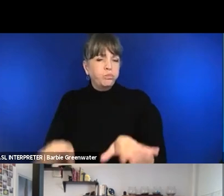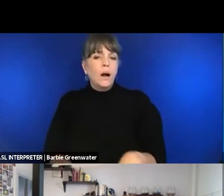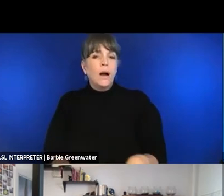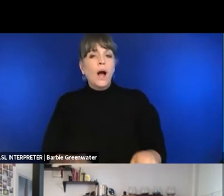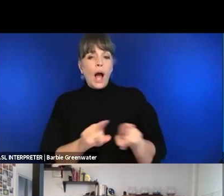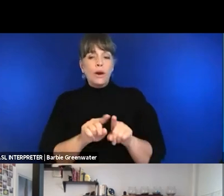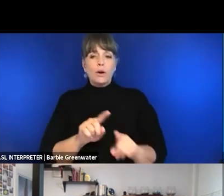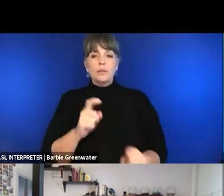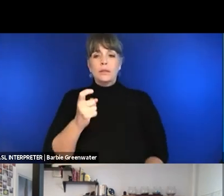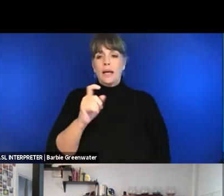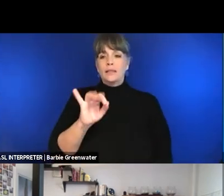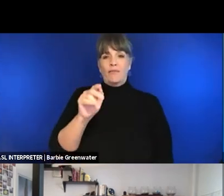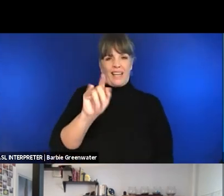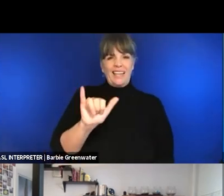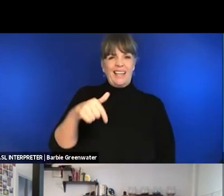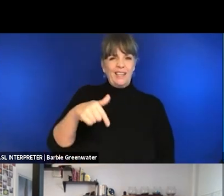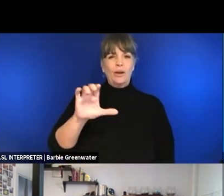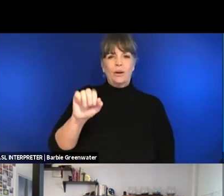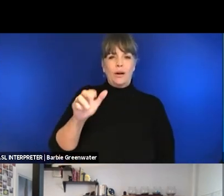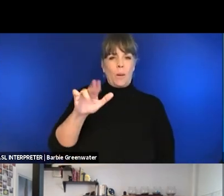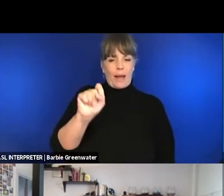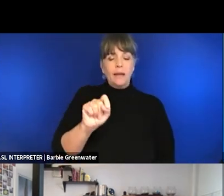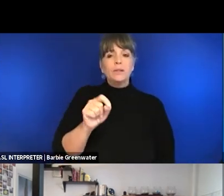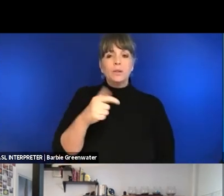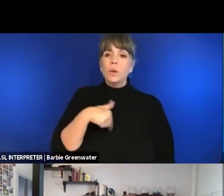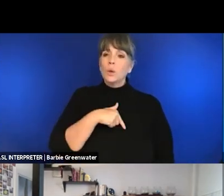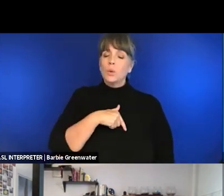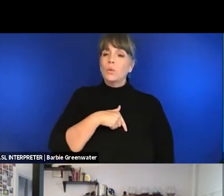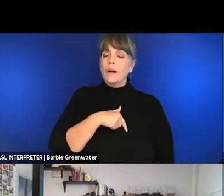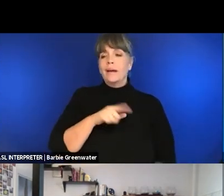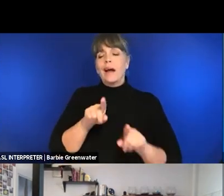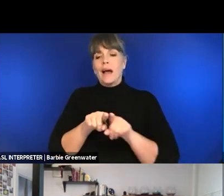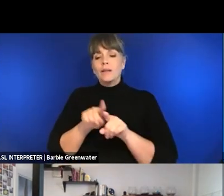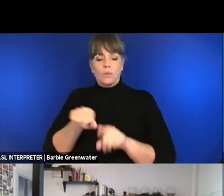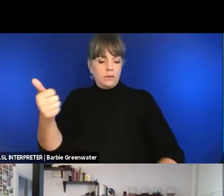at Comcast, as do other providers,